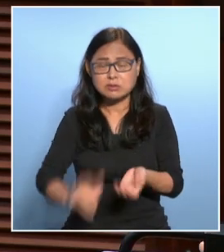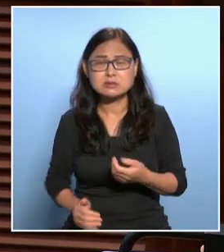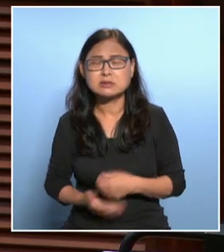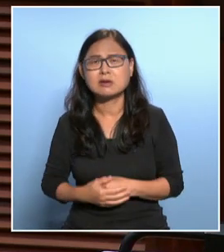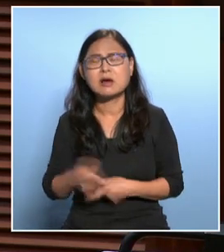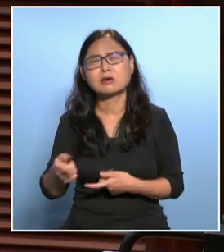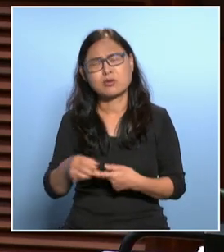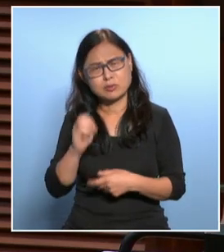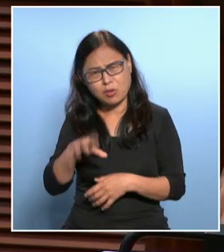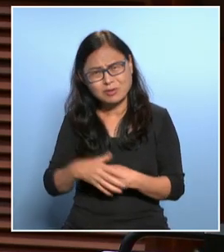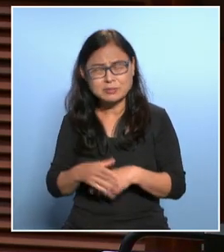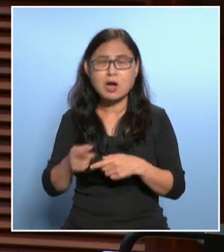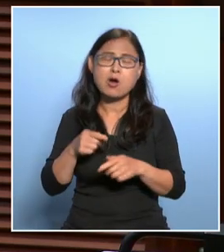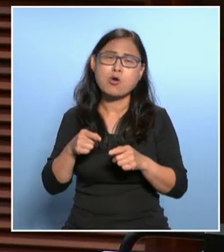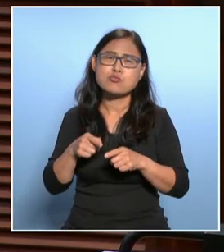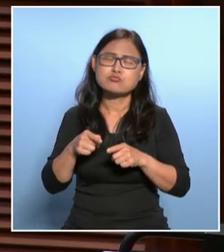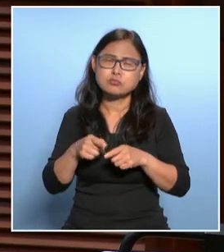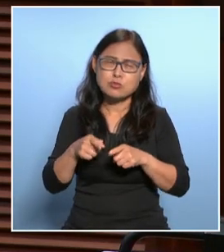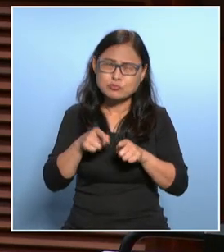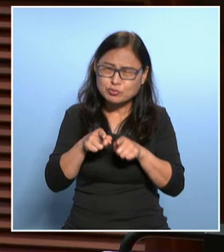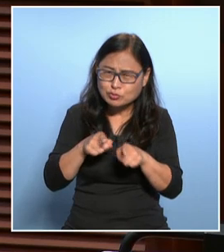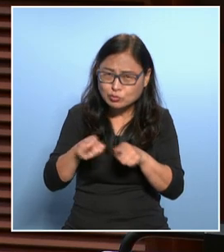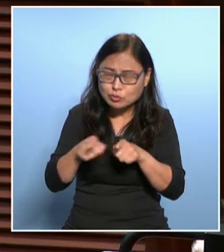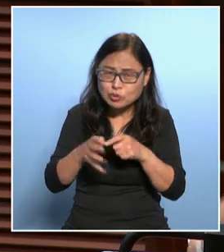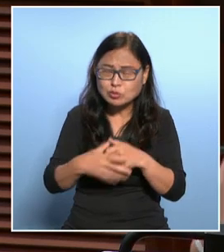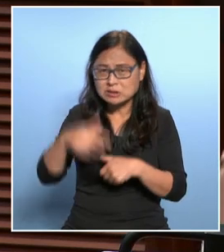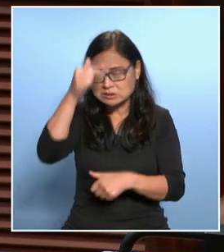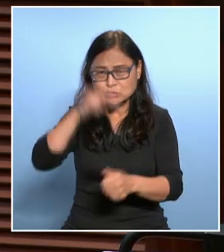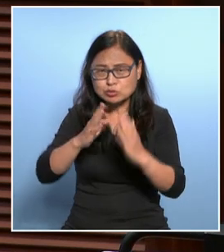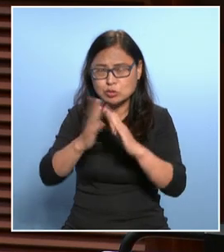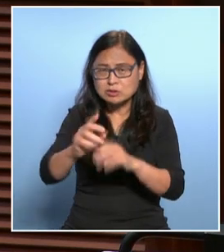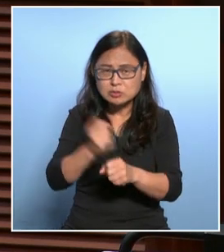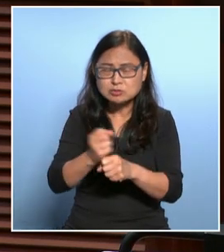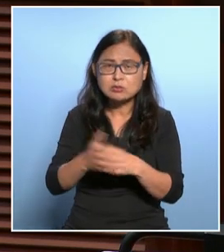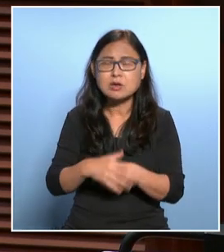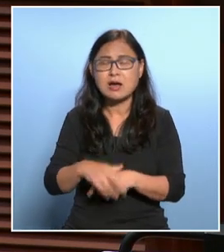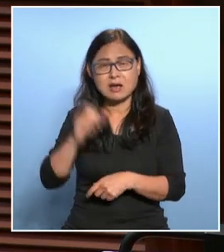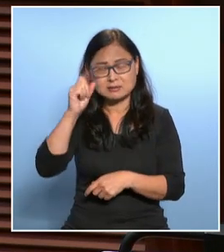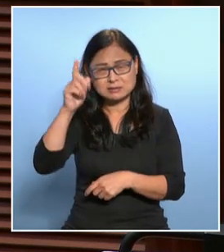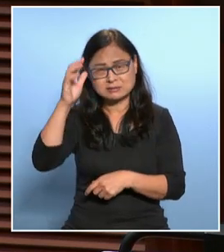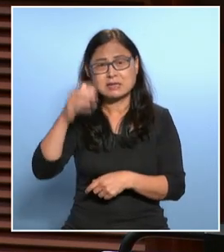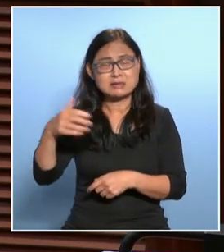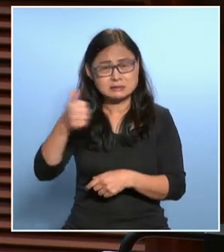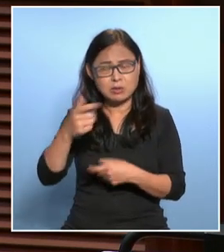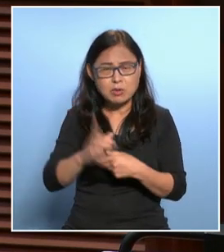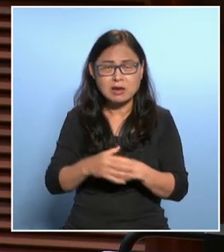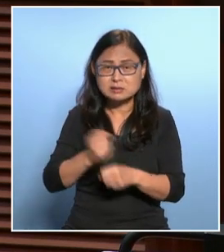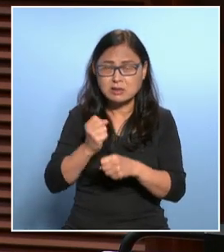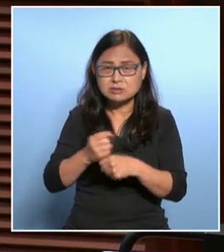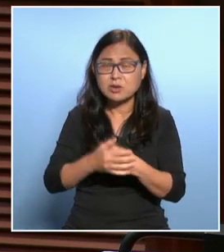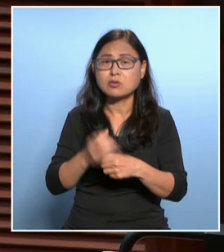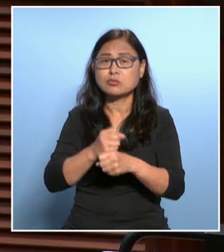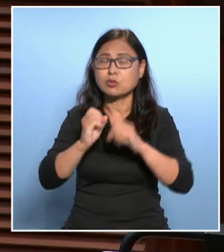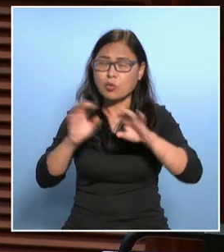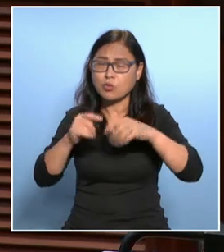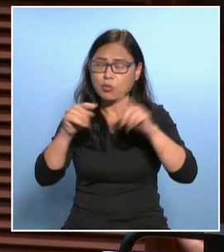very hard. Now, you said that you are trying to make sure that things are being done. In the KPI, I mean, there are KPIs